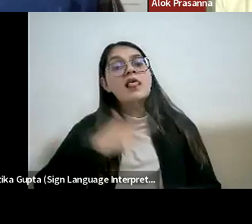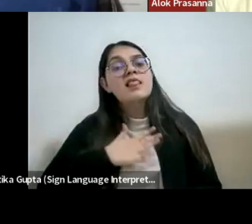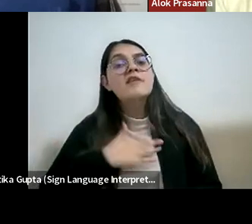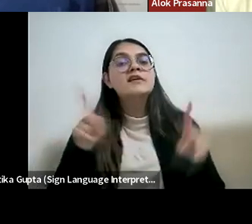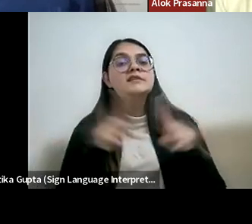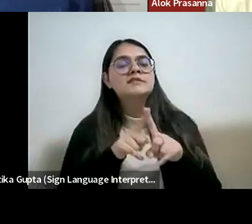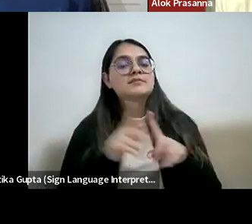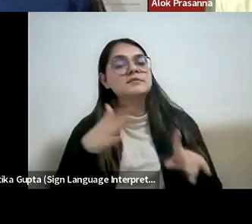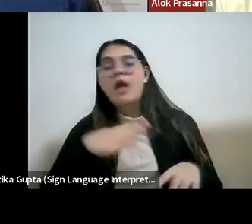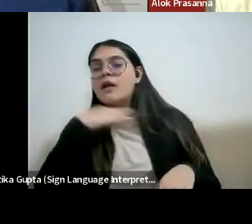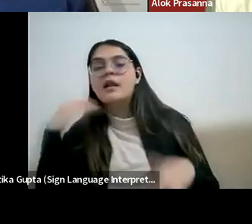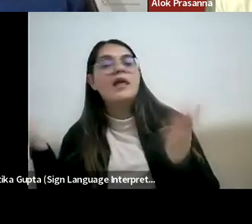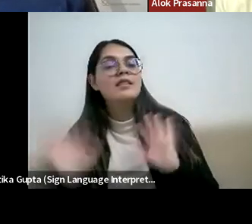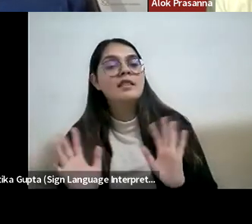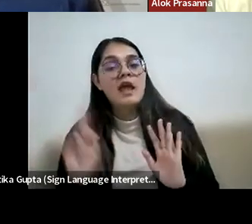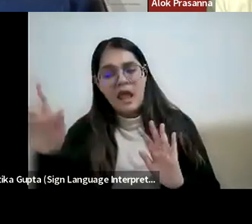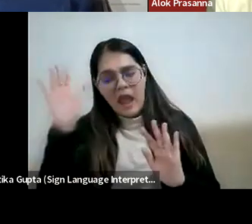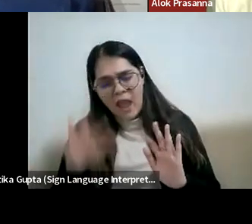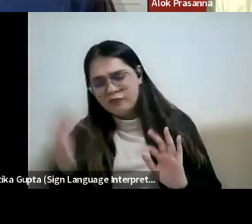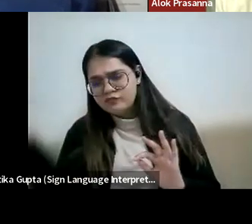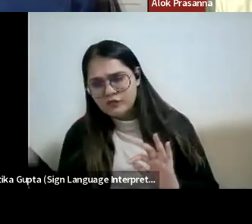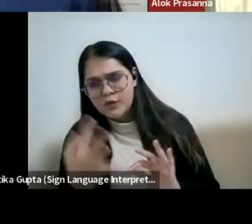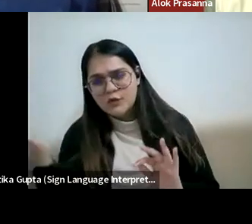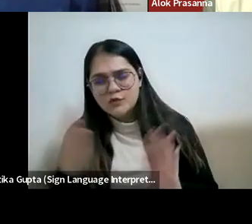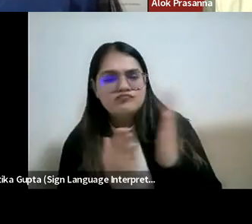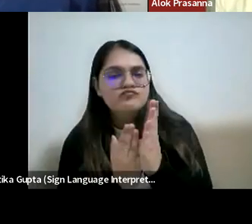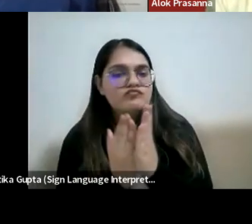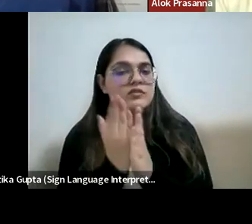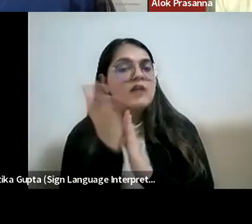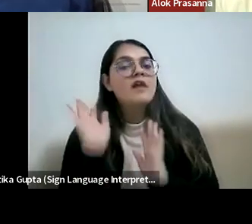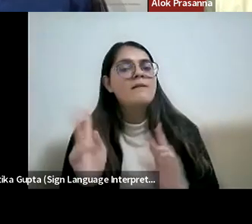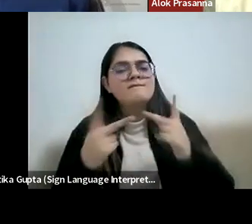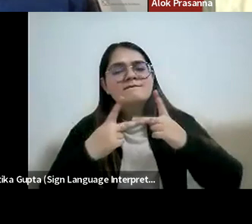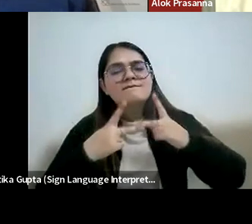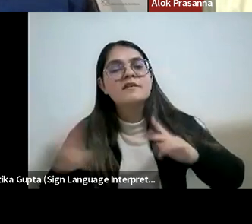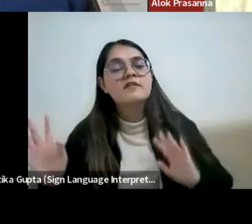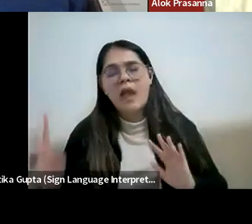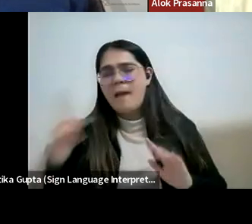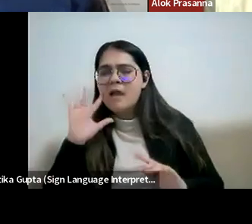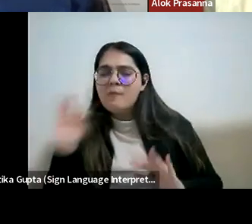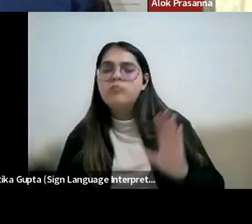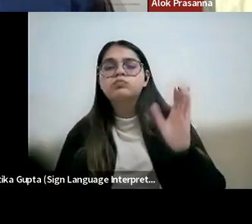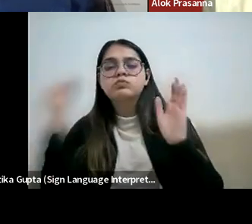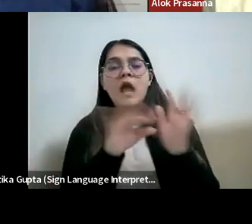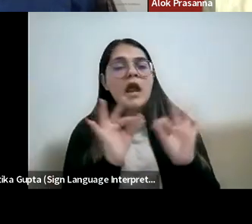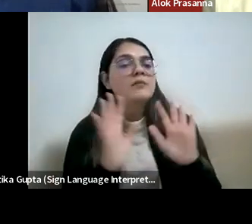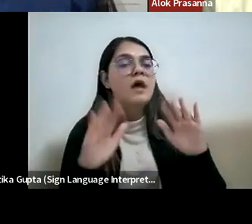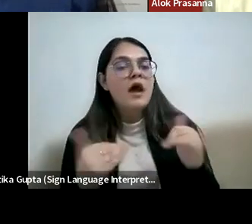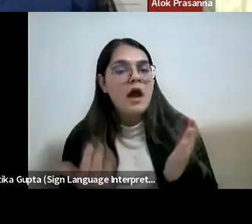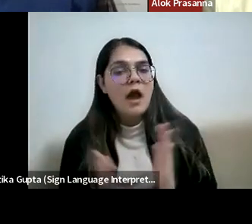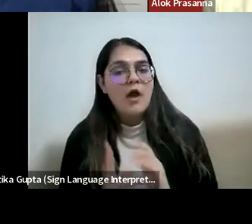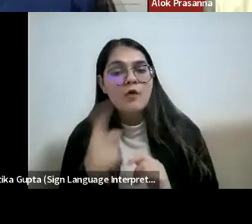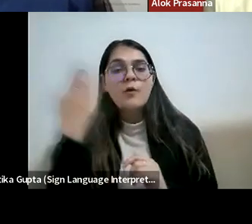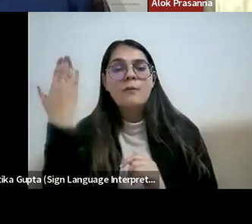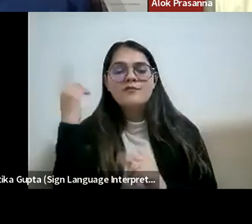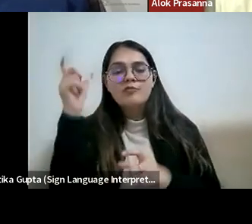document. The dynamism has to be as an integral part of its interpretation. Justice Chandrachud